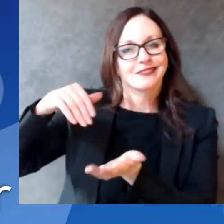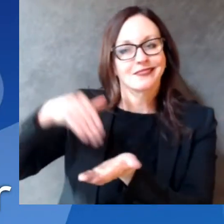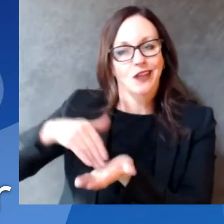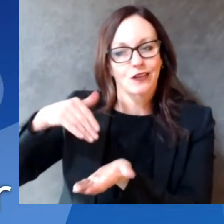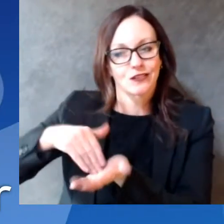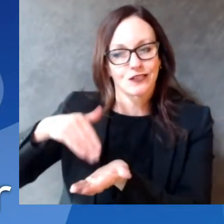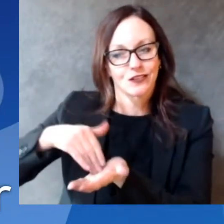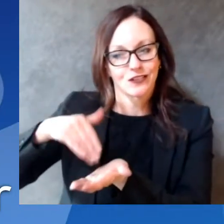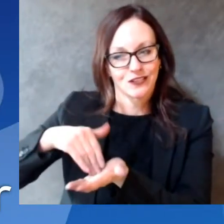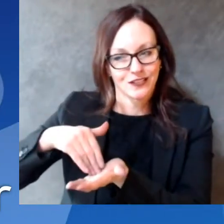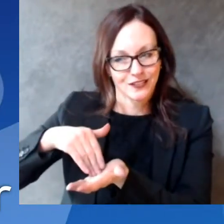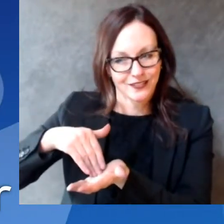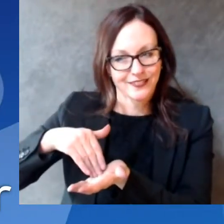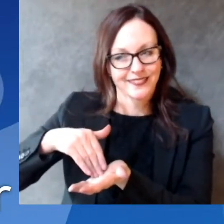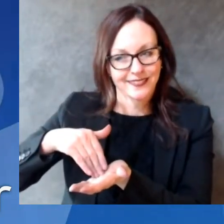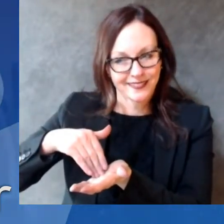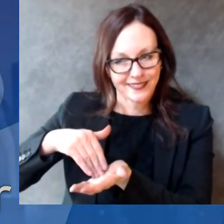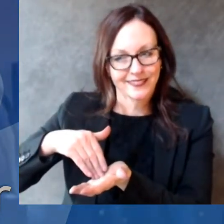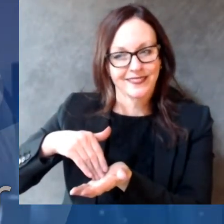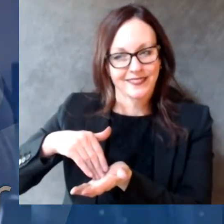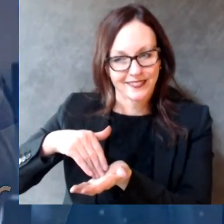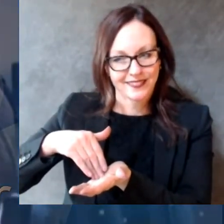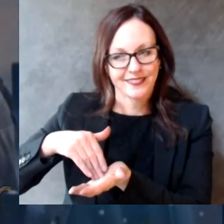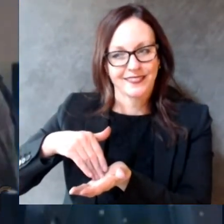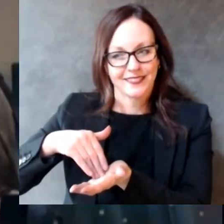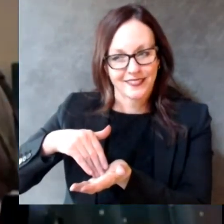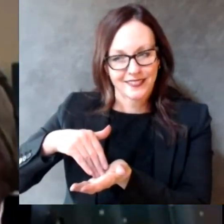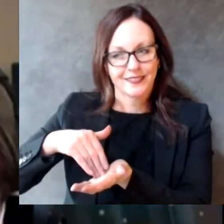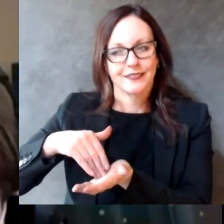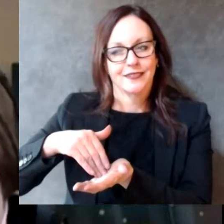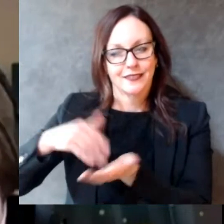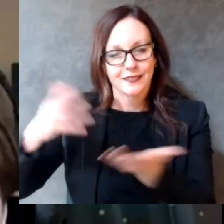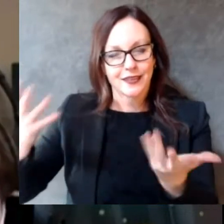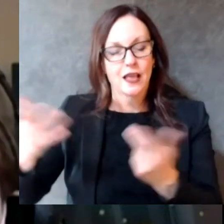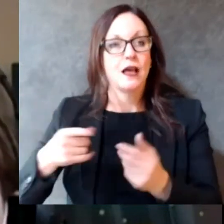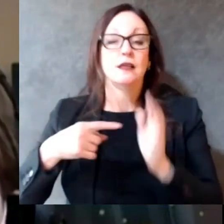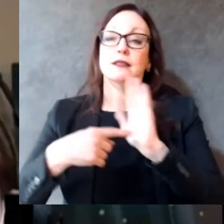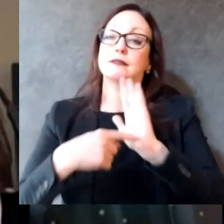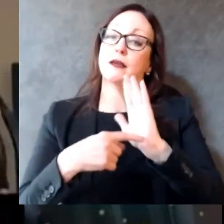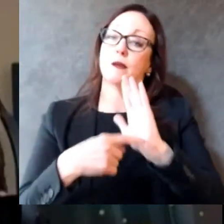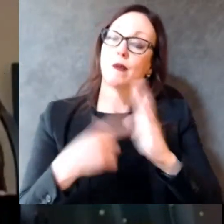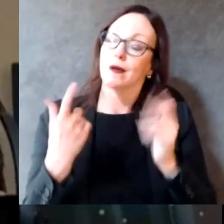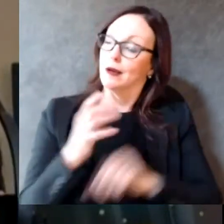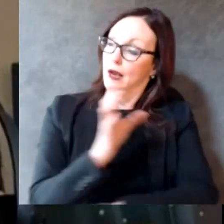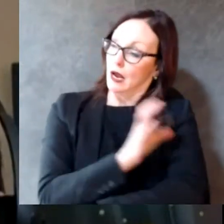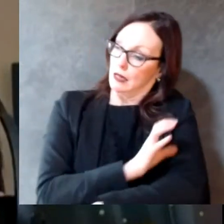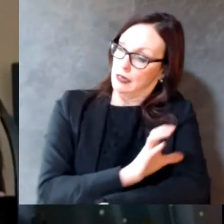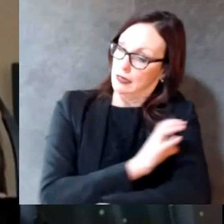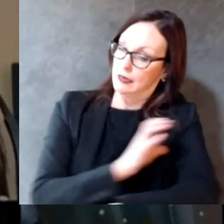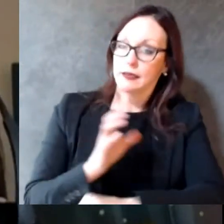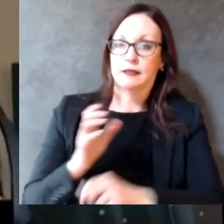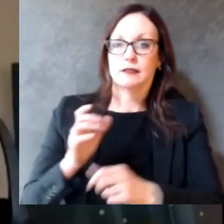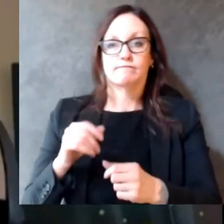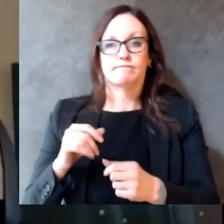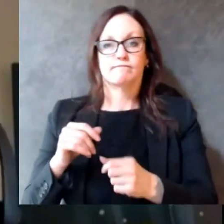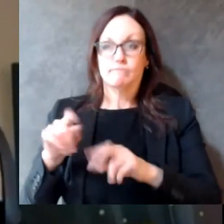so increasing accessibility that way. Many parents want to take their child to their primary care provider for